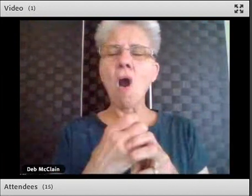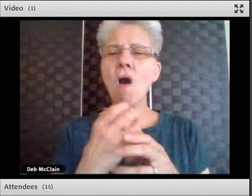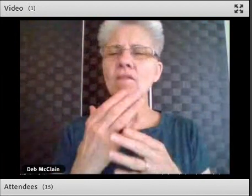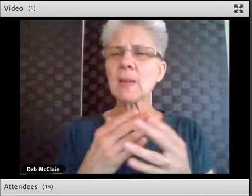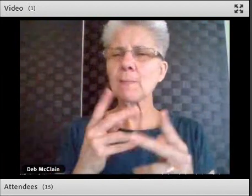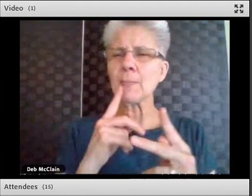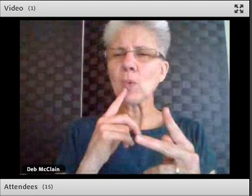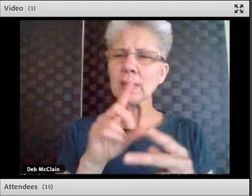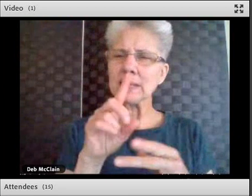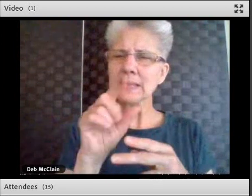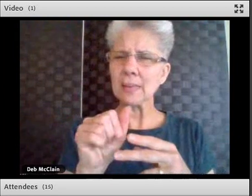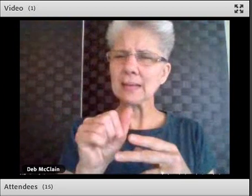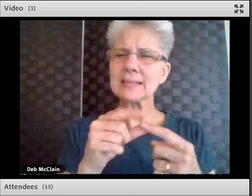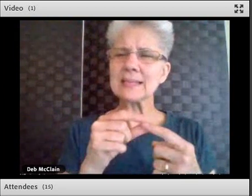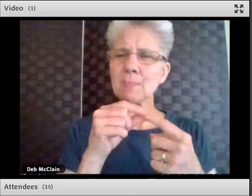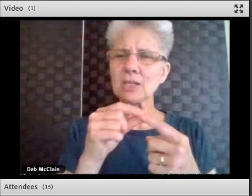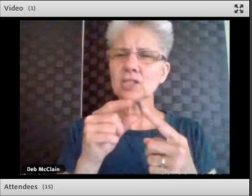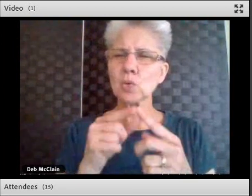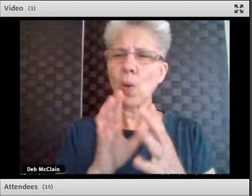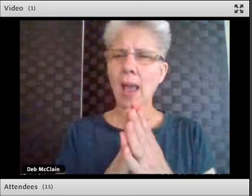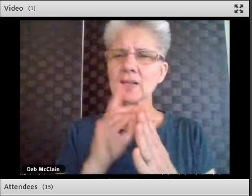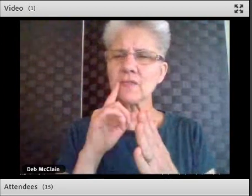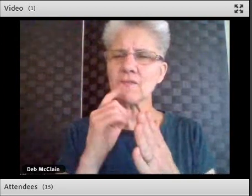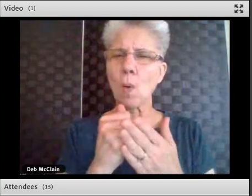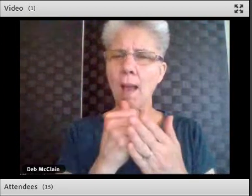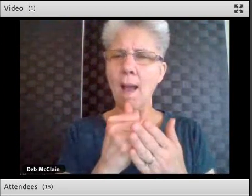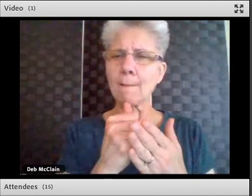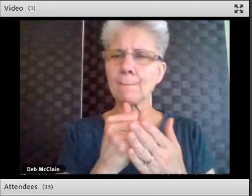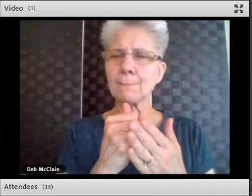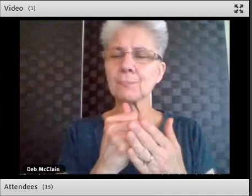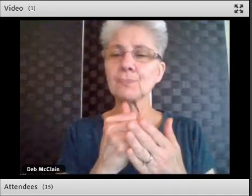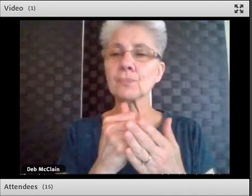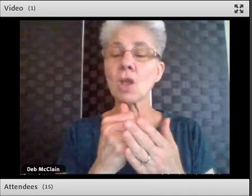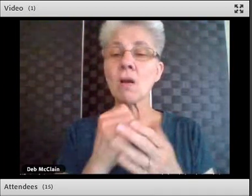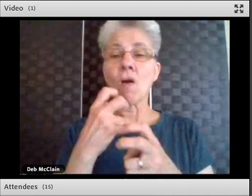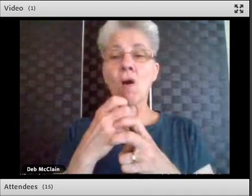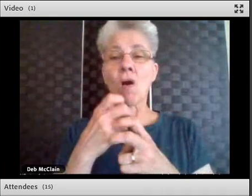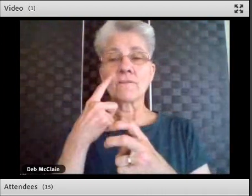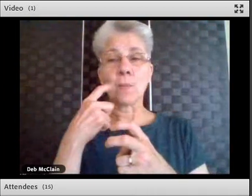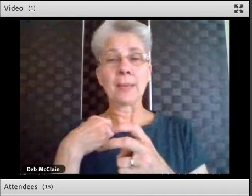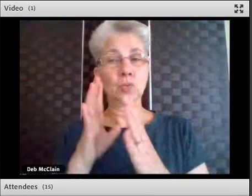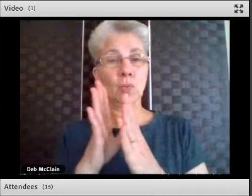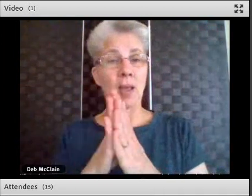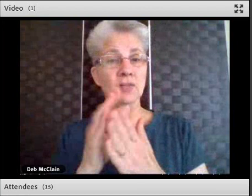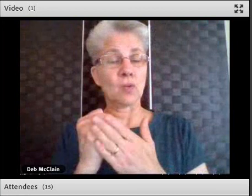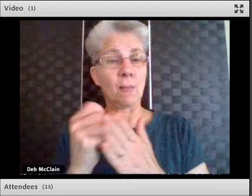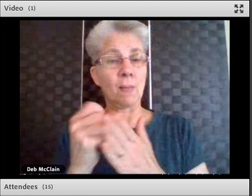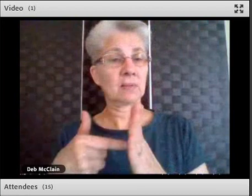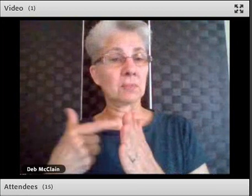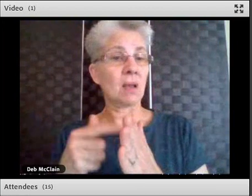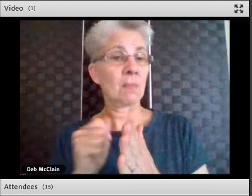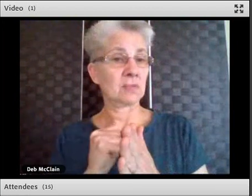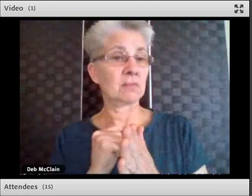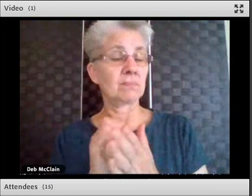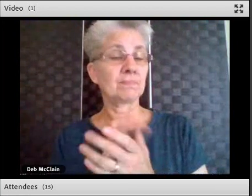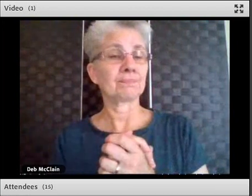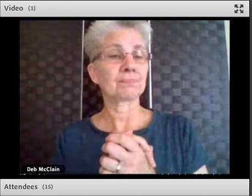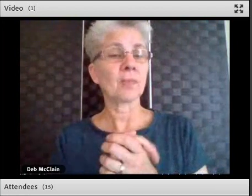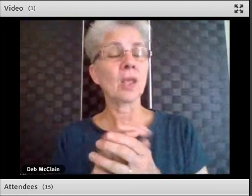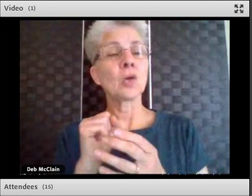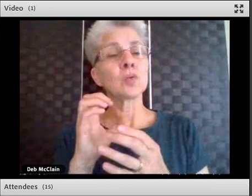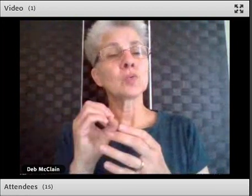with disabilities, especially, to ask for help. It's very hard for me to ask for help sometimes.